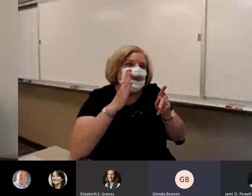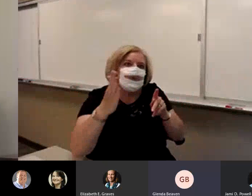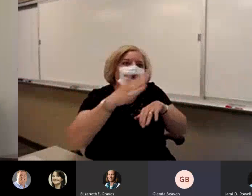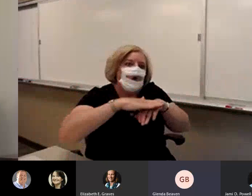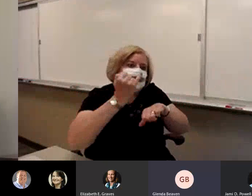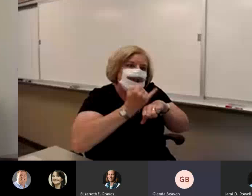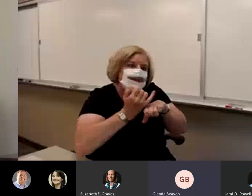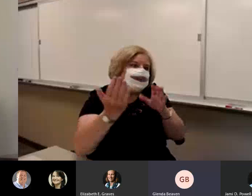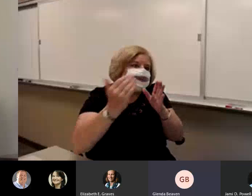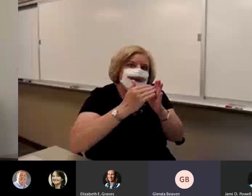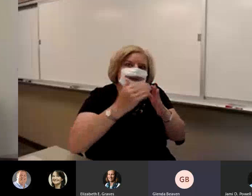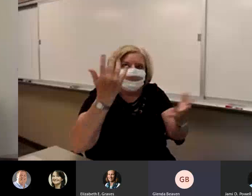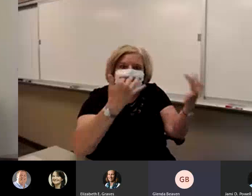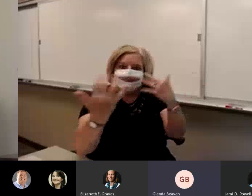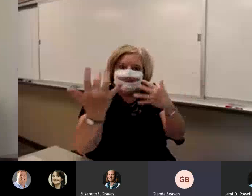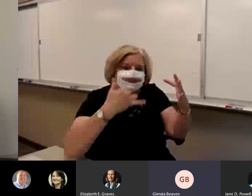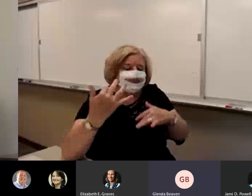So